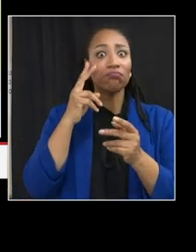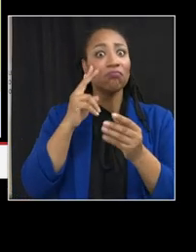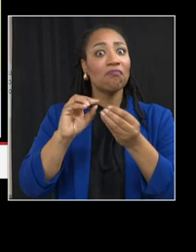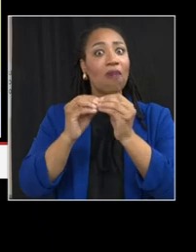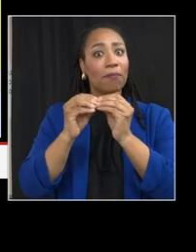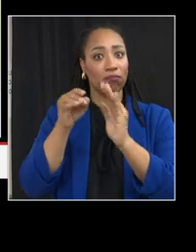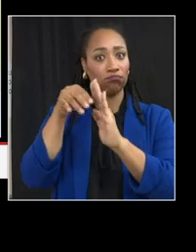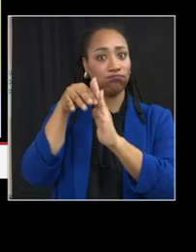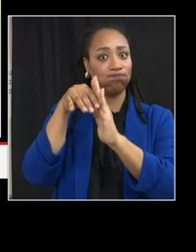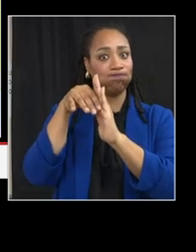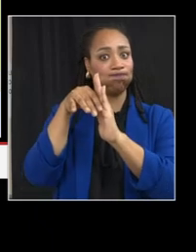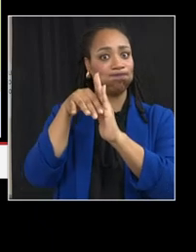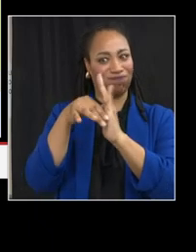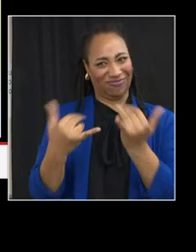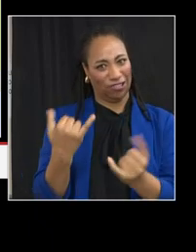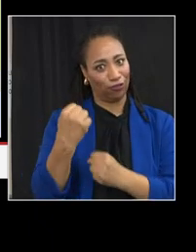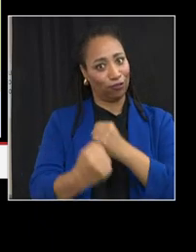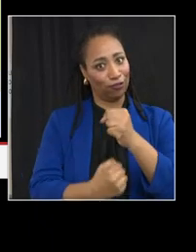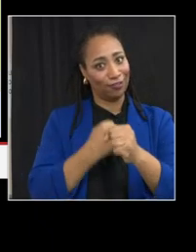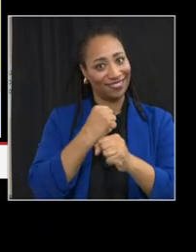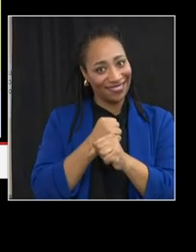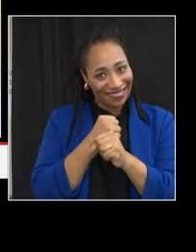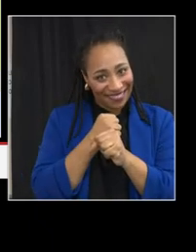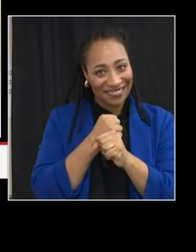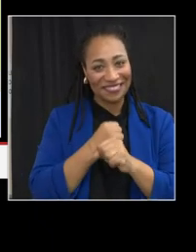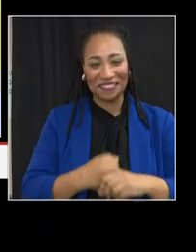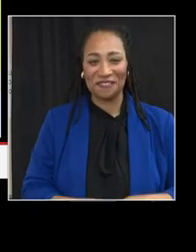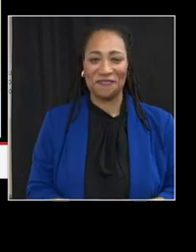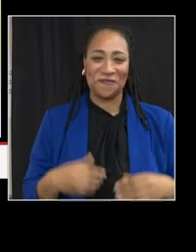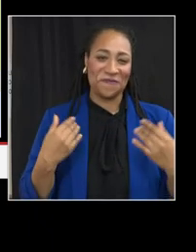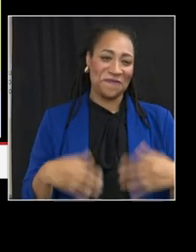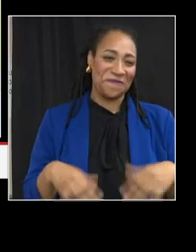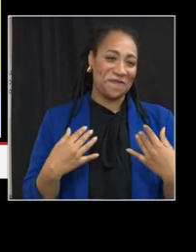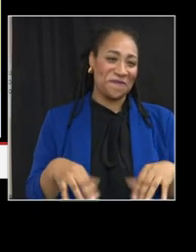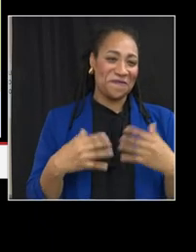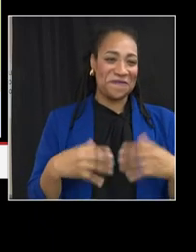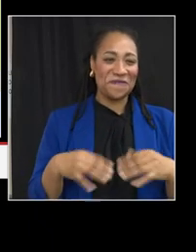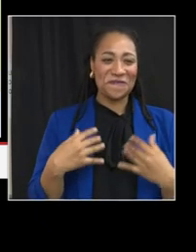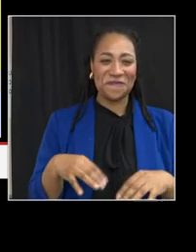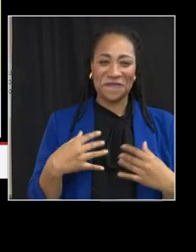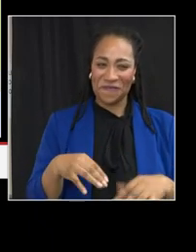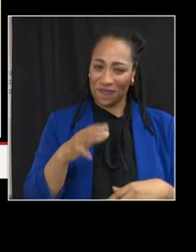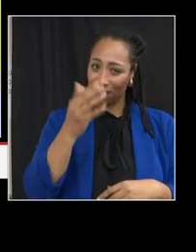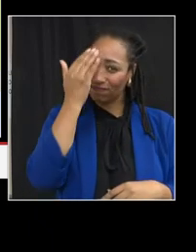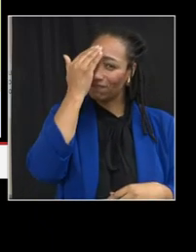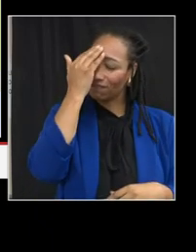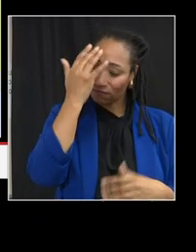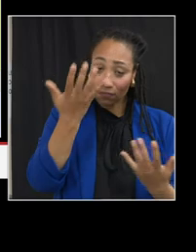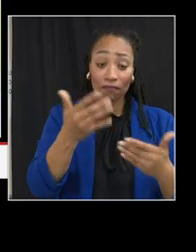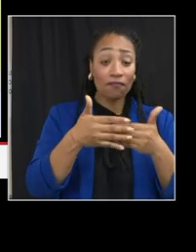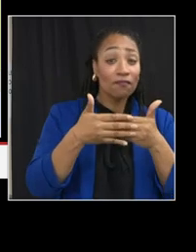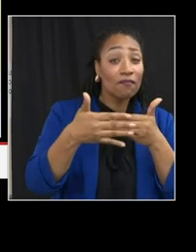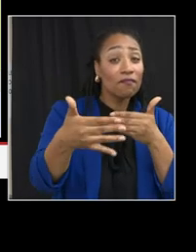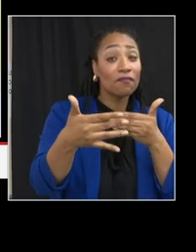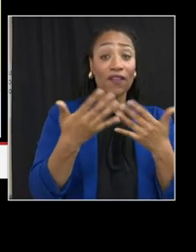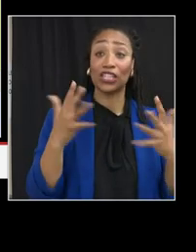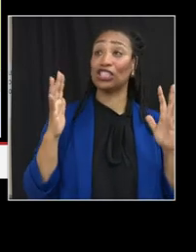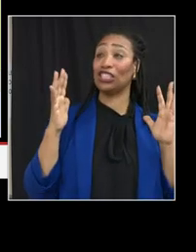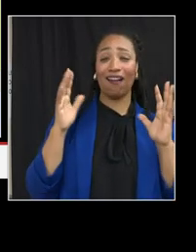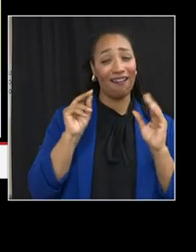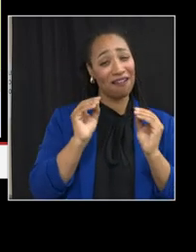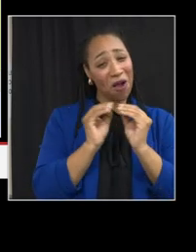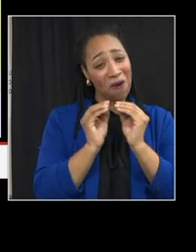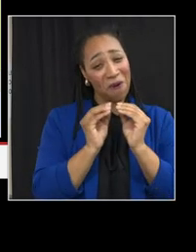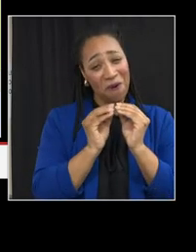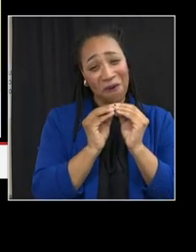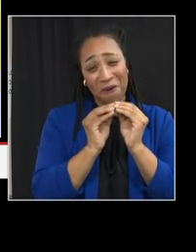doesn't mean we don't have work to do. And that doesn't mean, especially for grandparents and parents, that we don't need to have a focus on